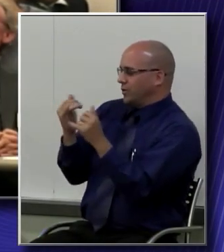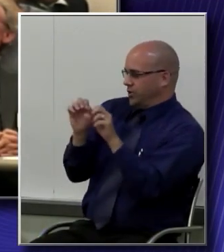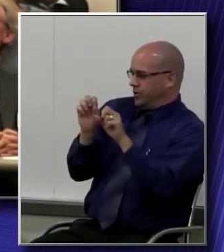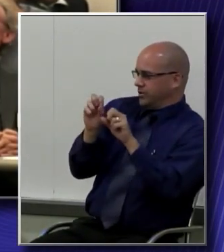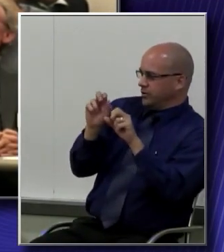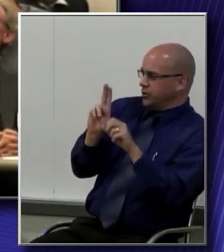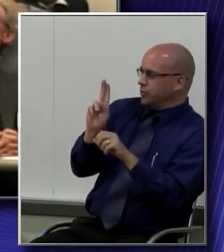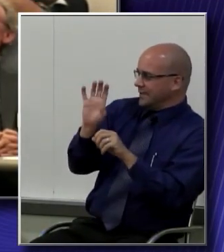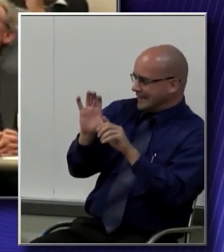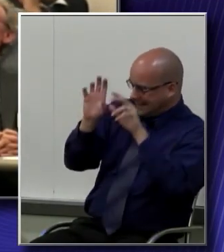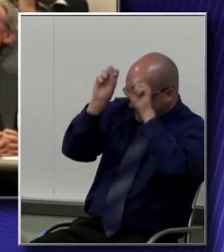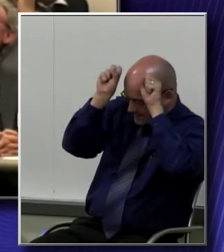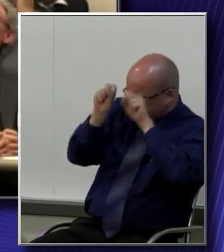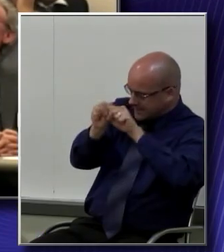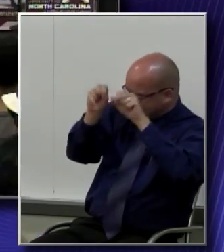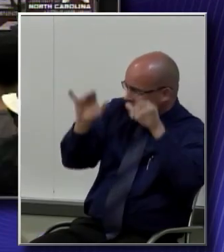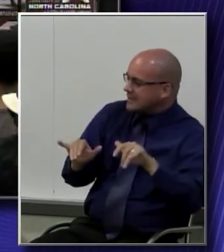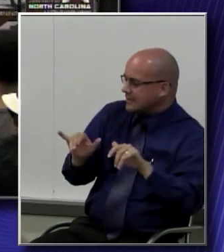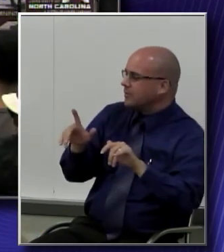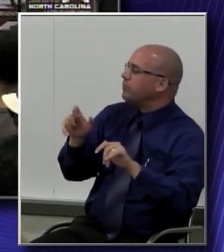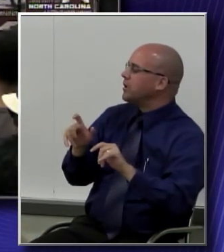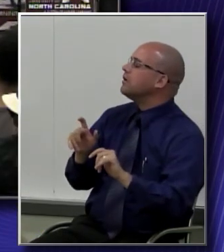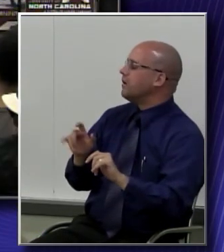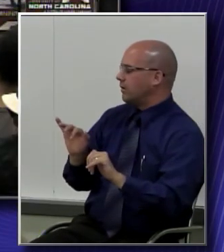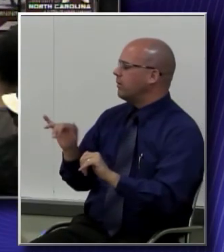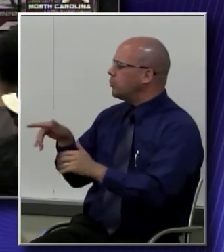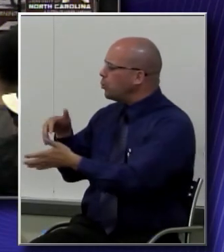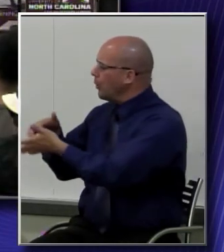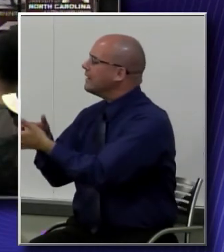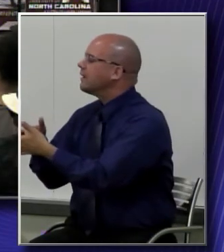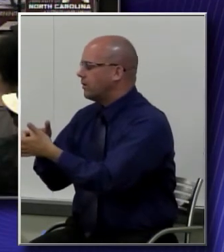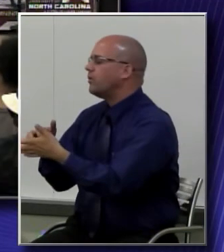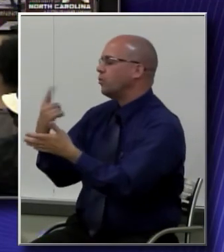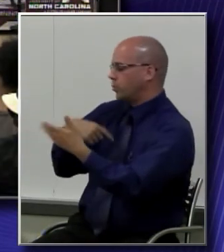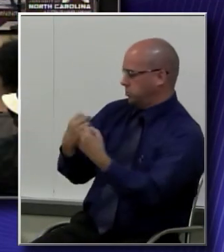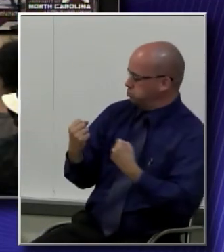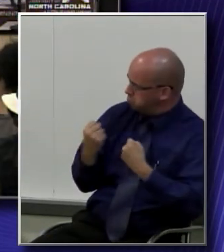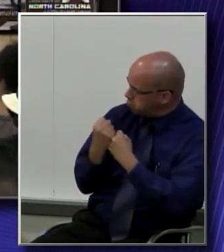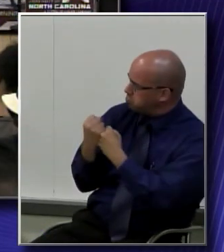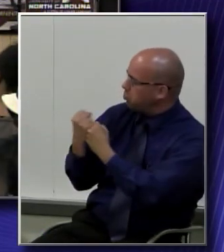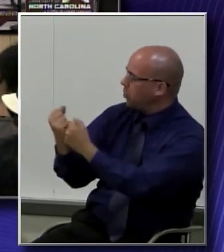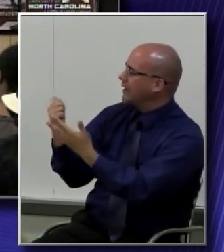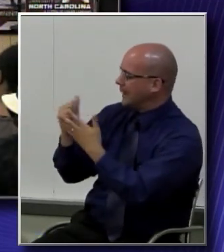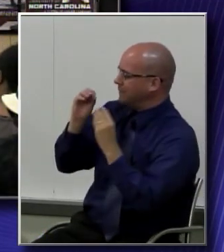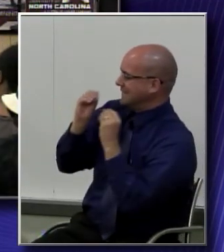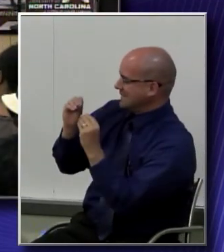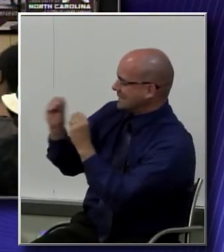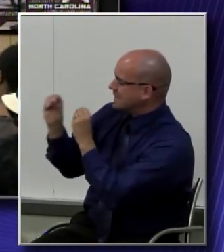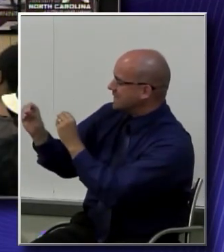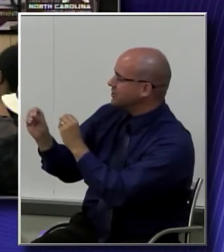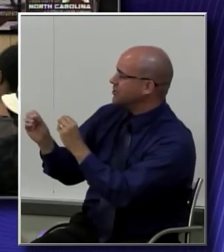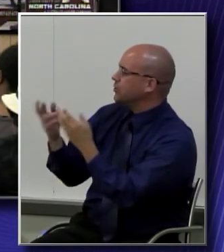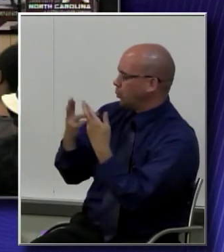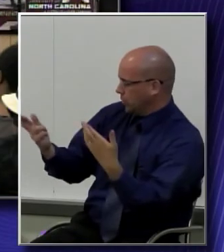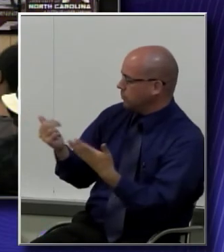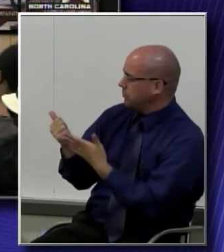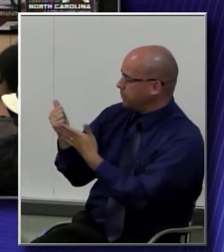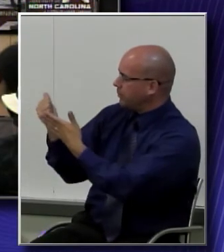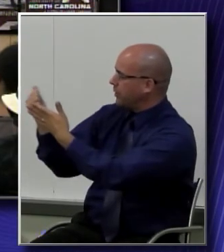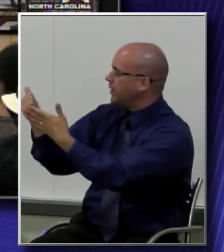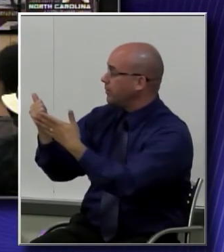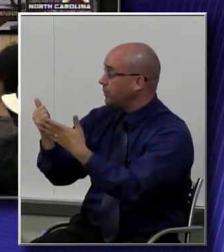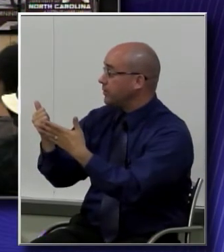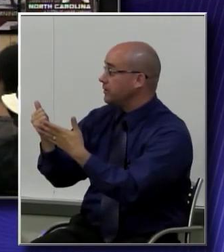and provide the resources and the instruction so that the graduating students, using